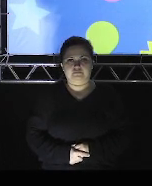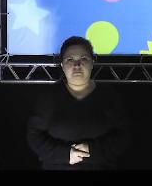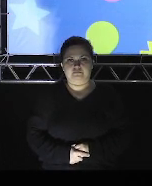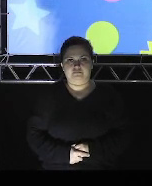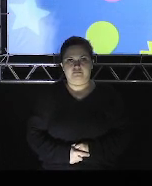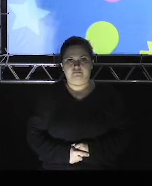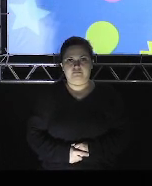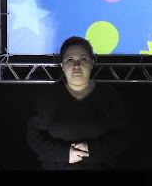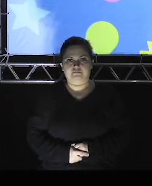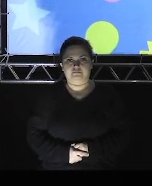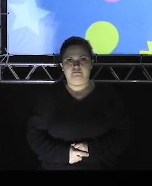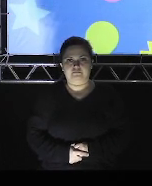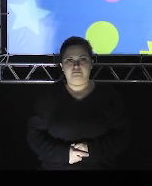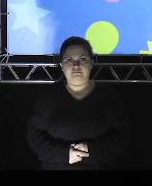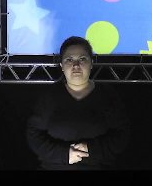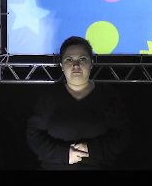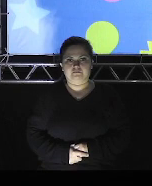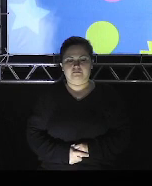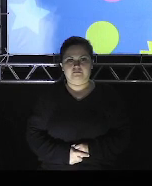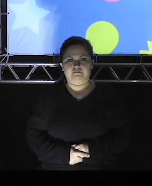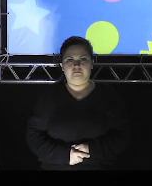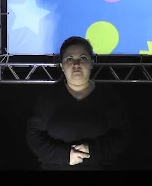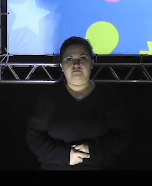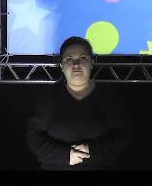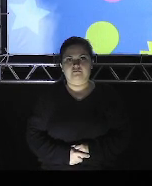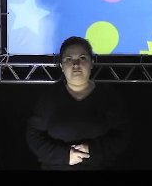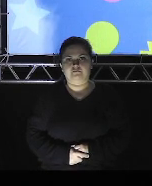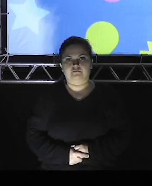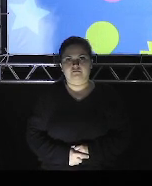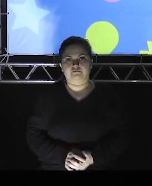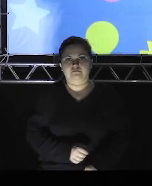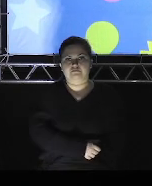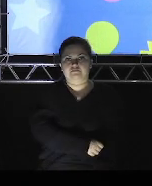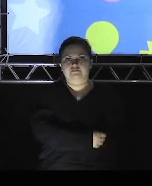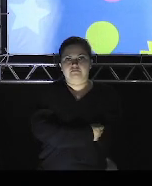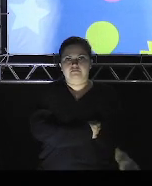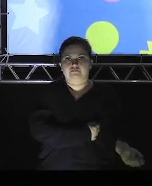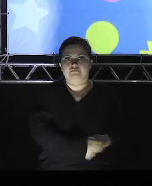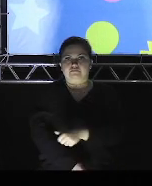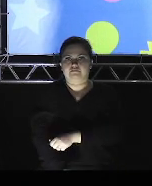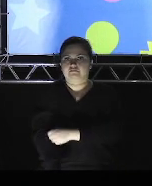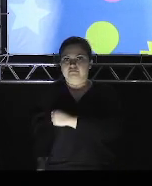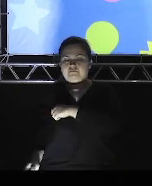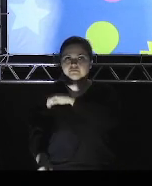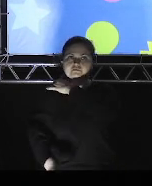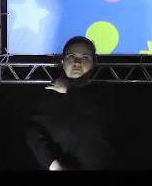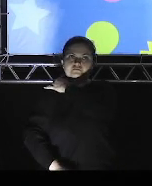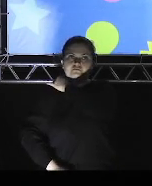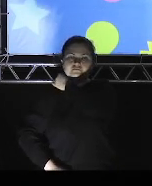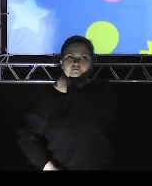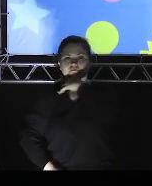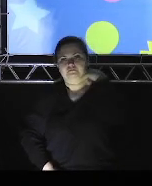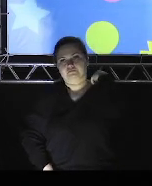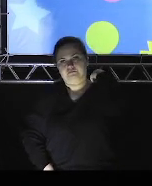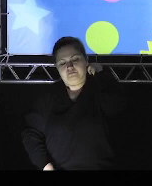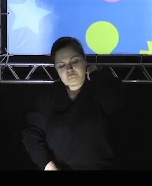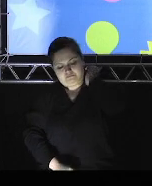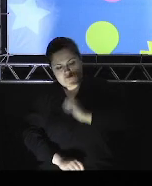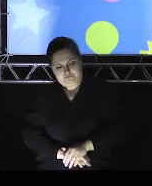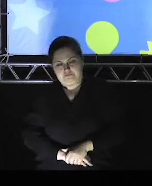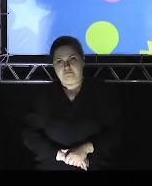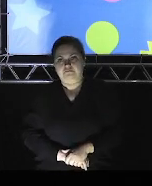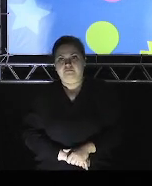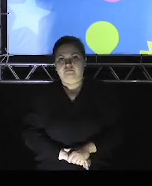too much of Scrum Master is not letting people being grown up. And too much of Agile coaching is facilitating rather than leading